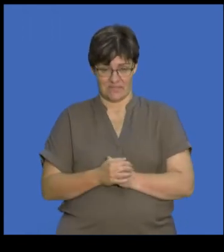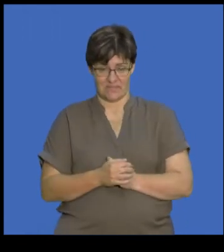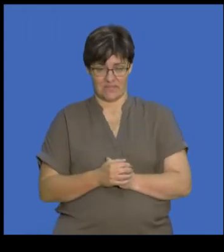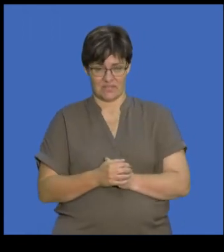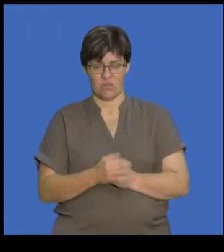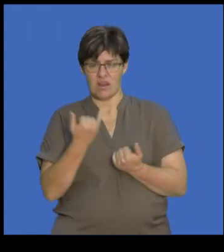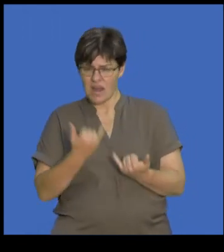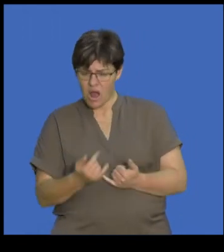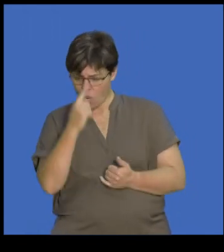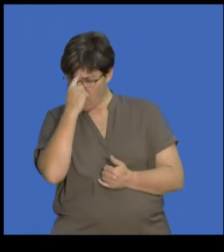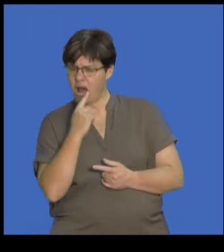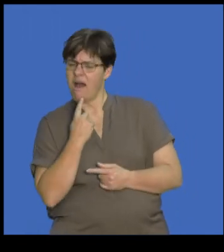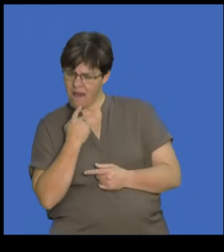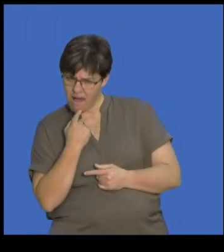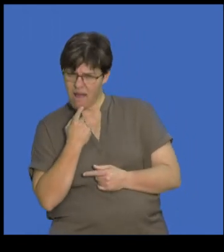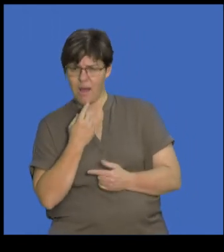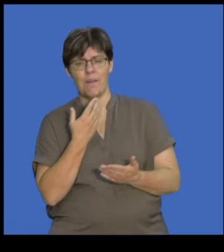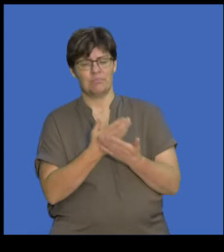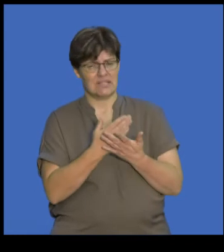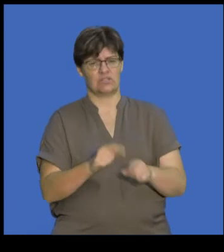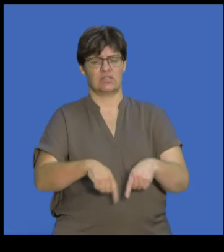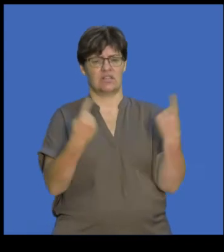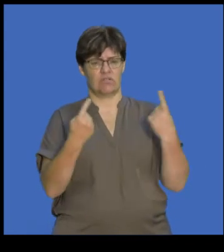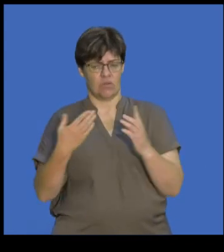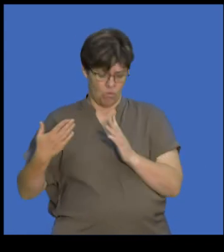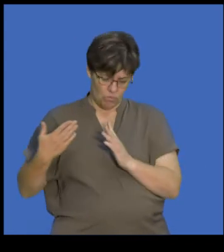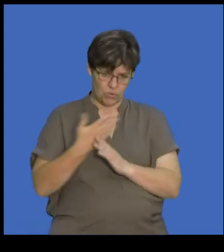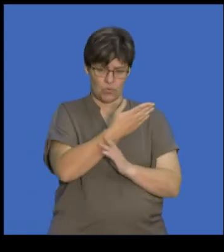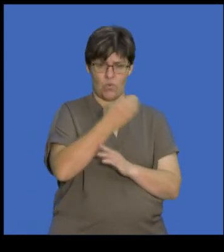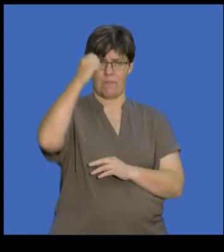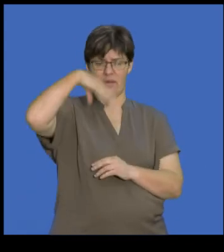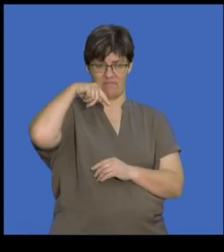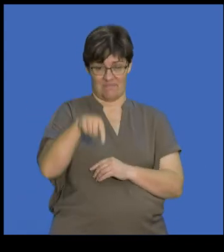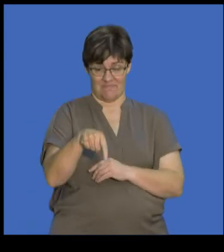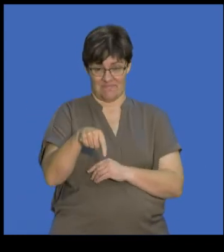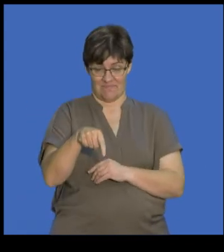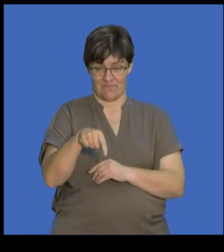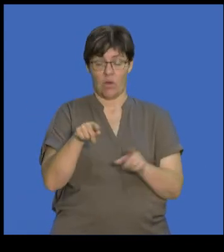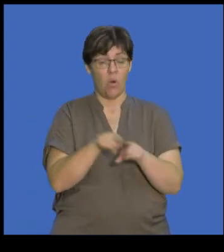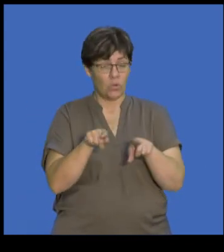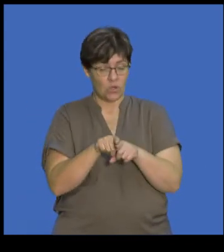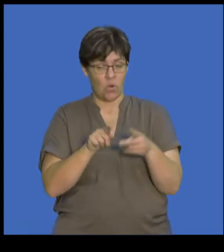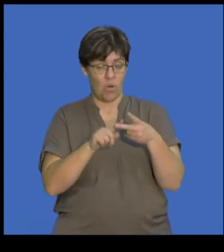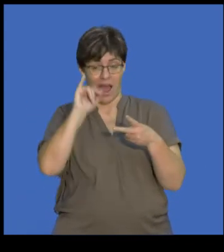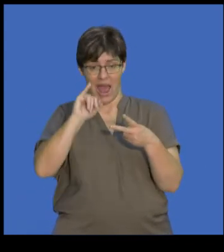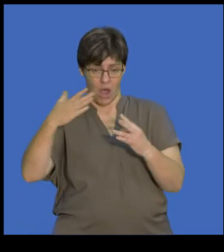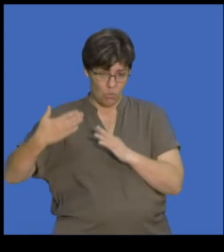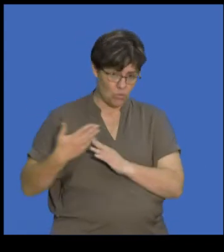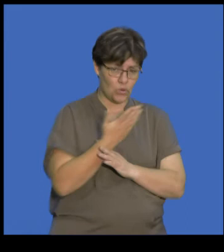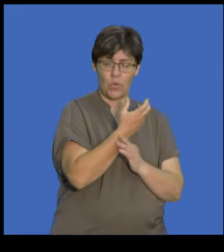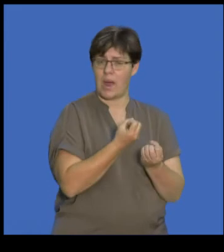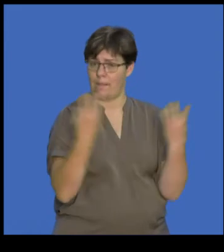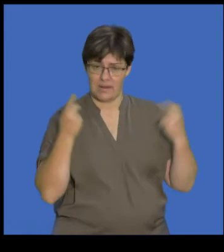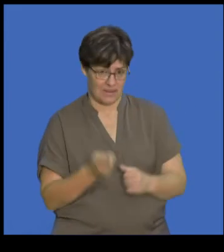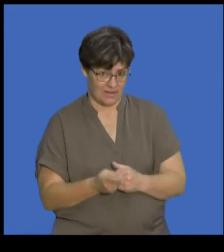interested in the potential difference across this light bulb as well as the amount of current that passes through it.